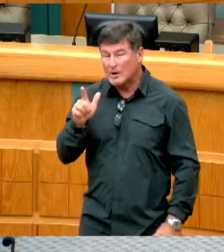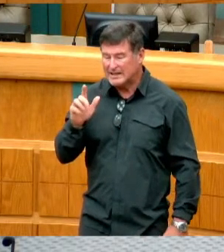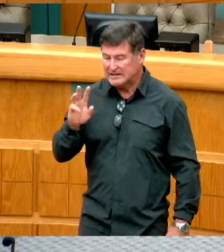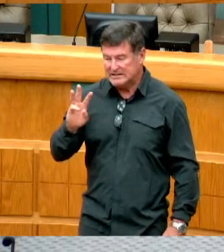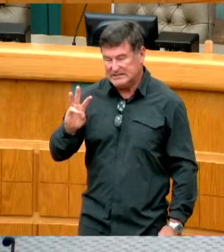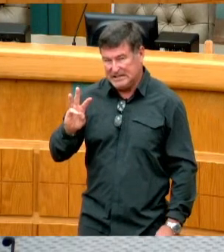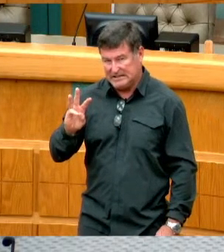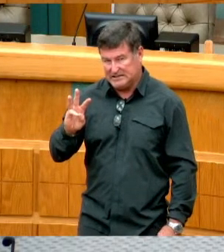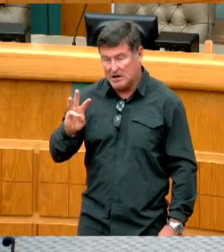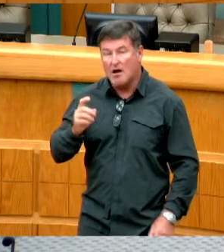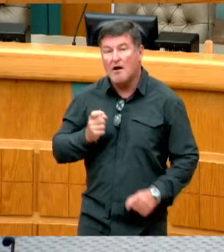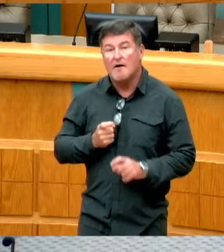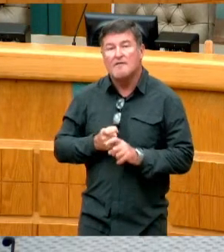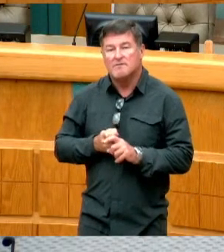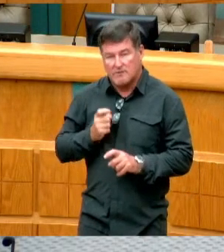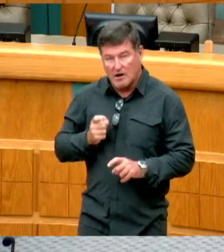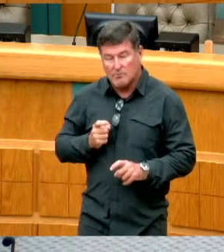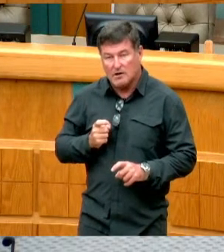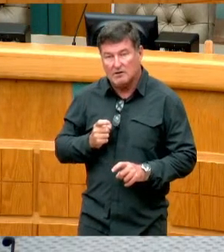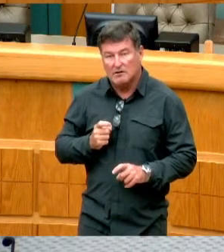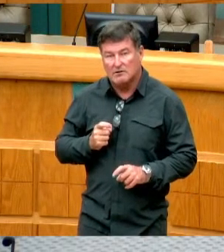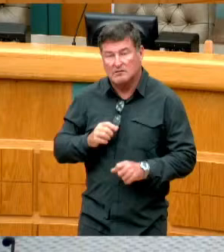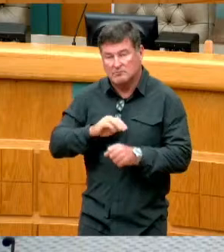deaths due to COVID-19.